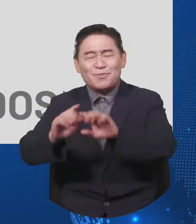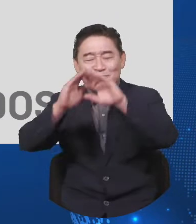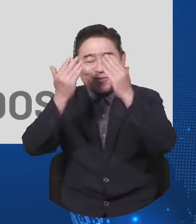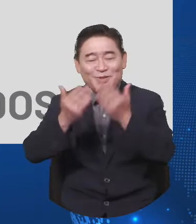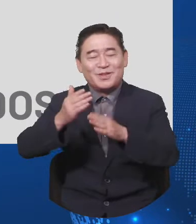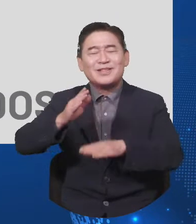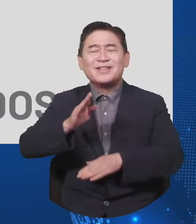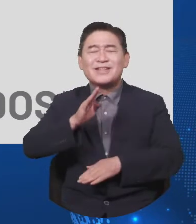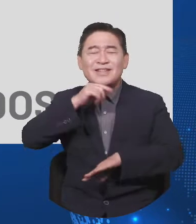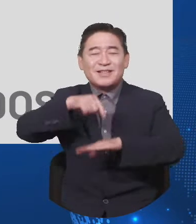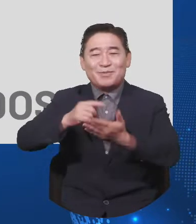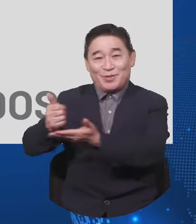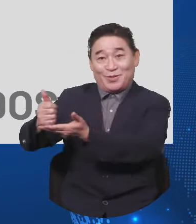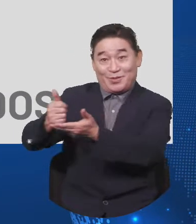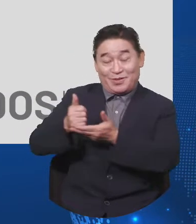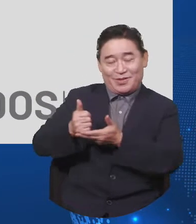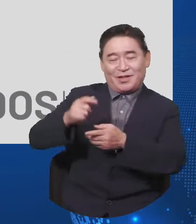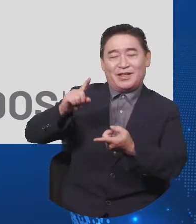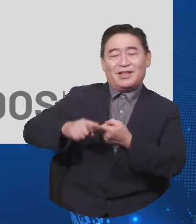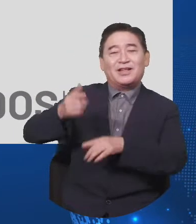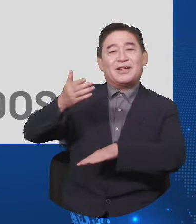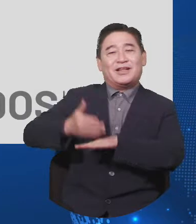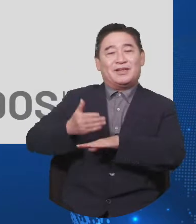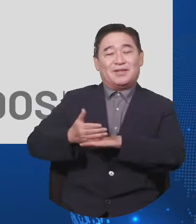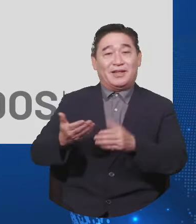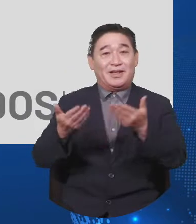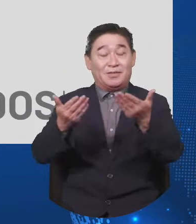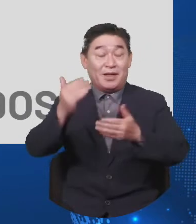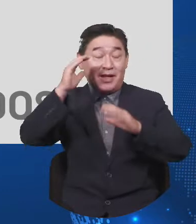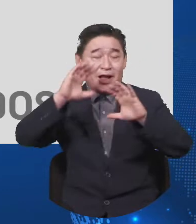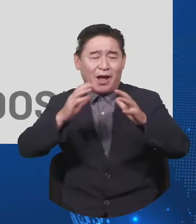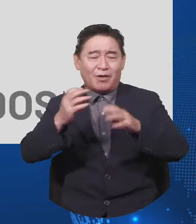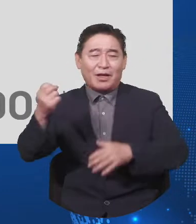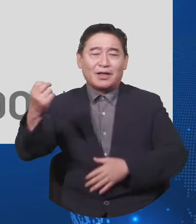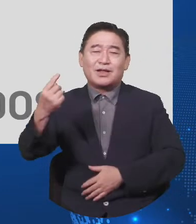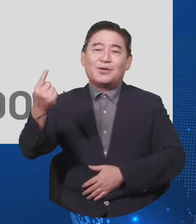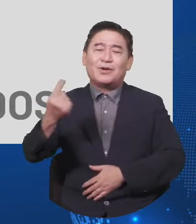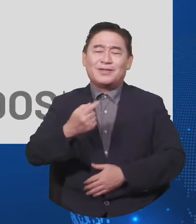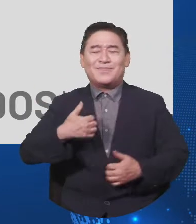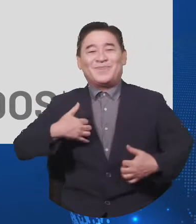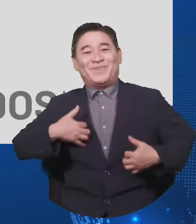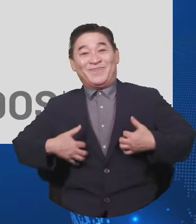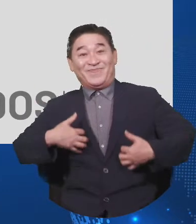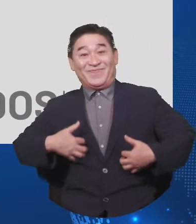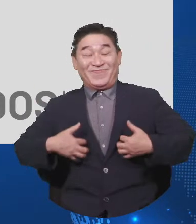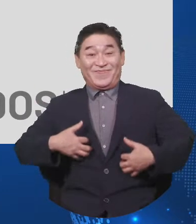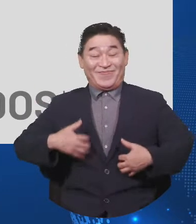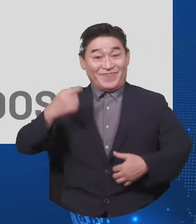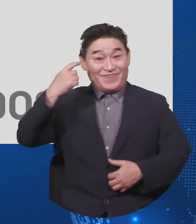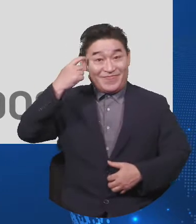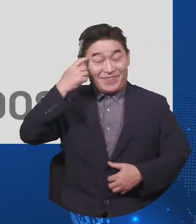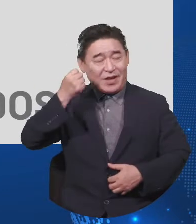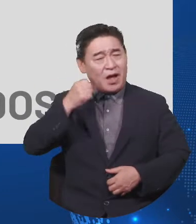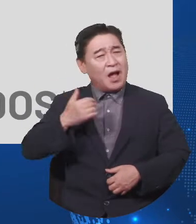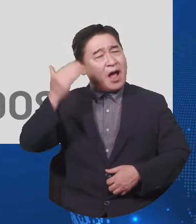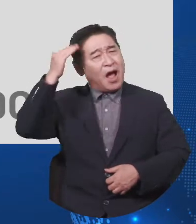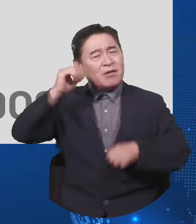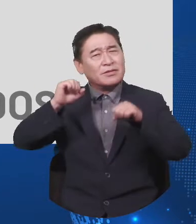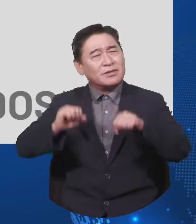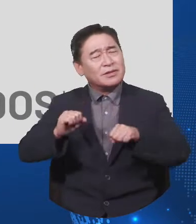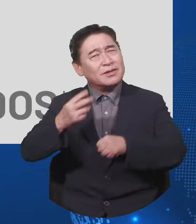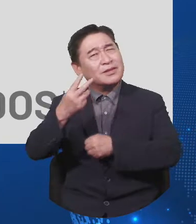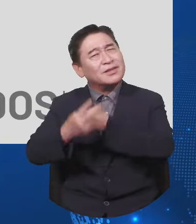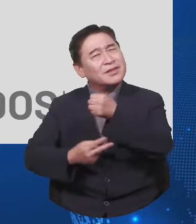Seoul, in Korea. I benefited a lot from my 2-year stay here, and really great to see also a number